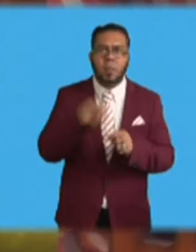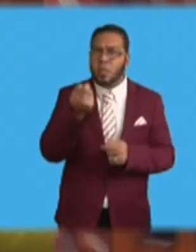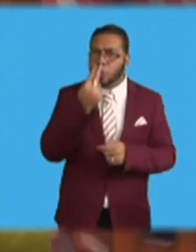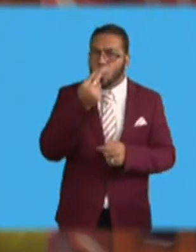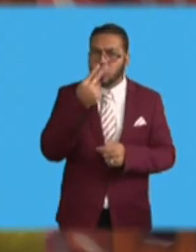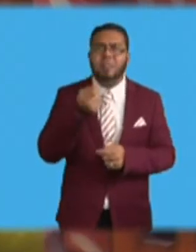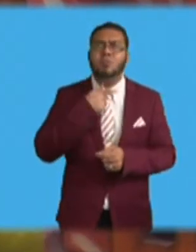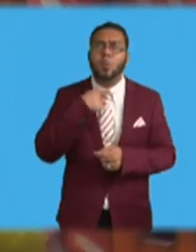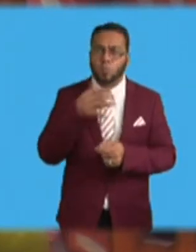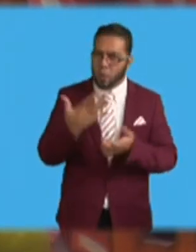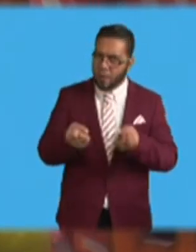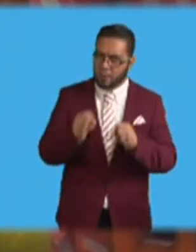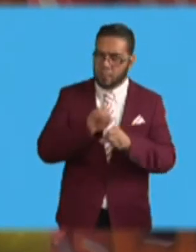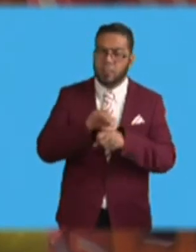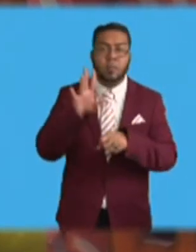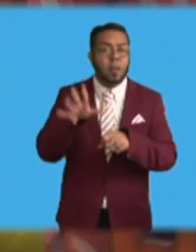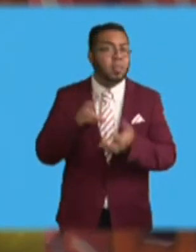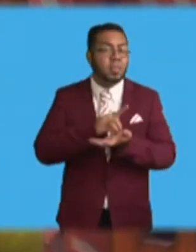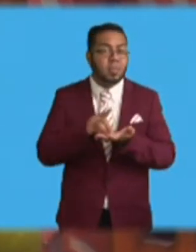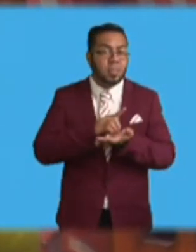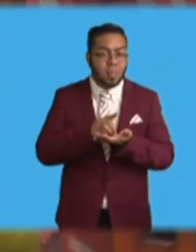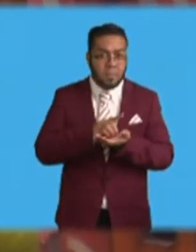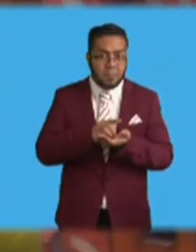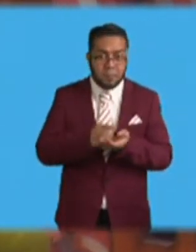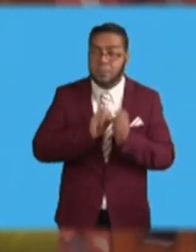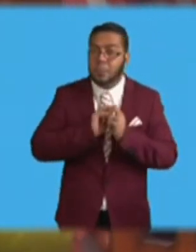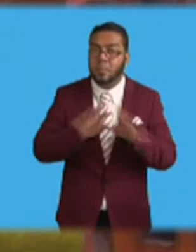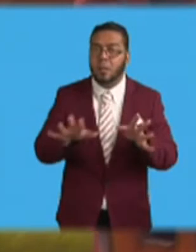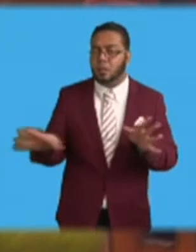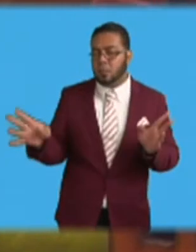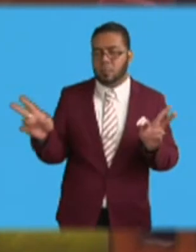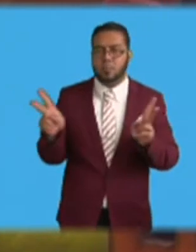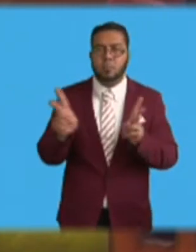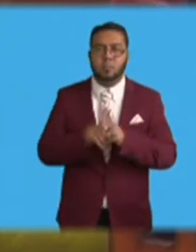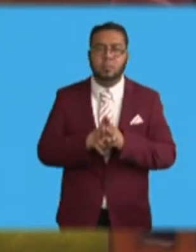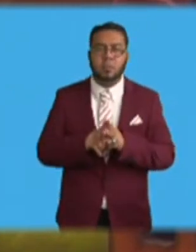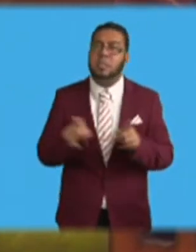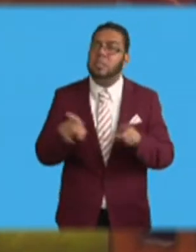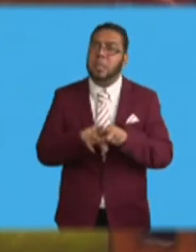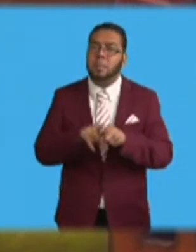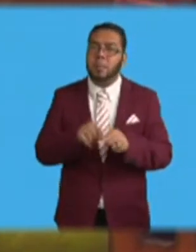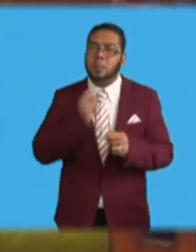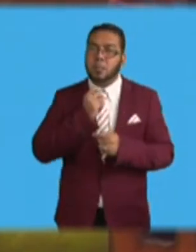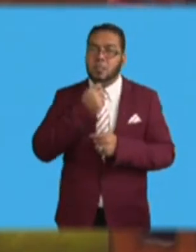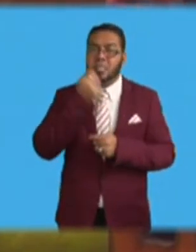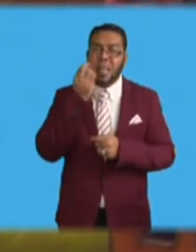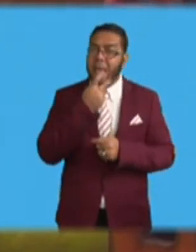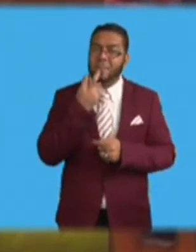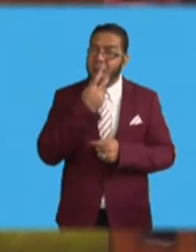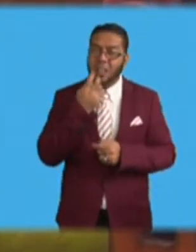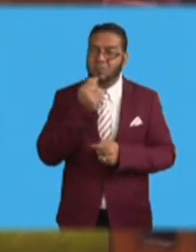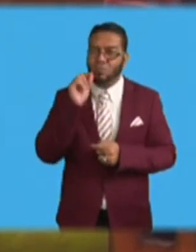bacteria is passed from person to person through direct contact with respiratory secretions, saliva or